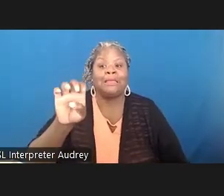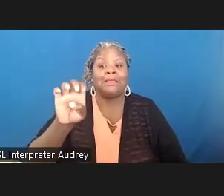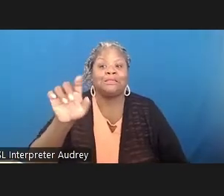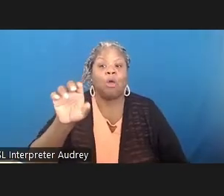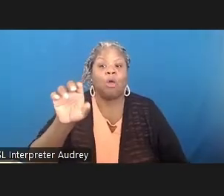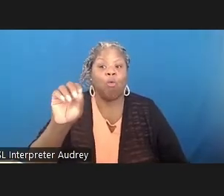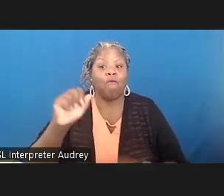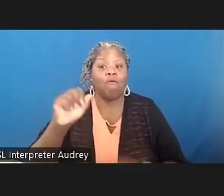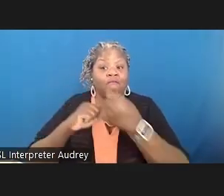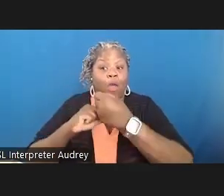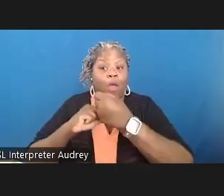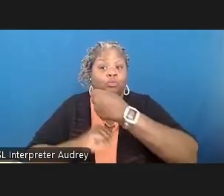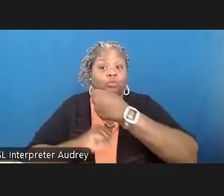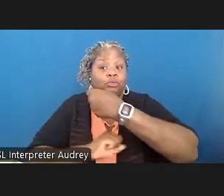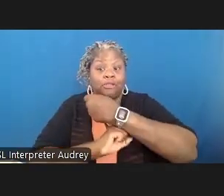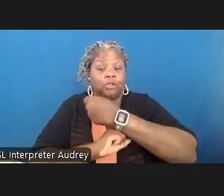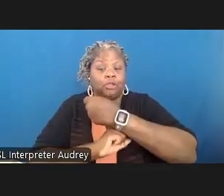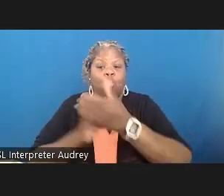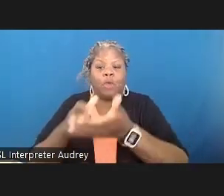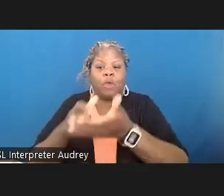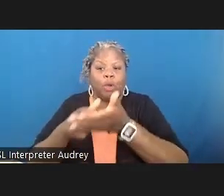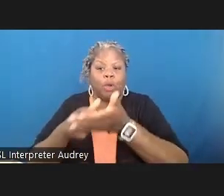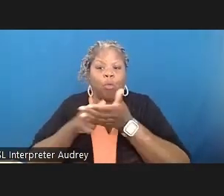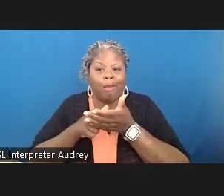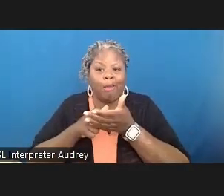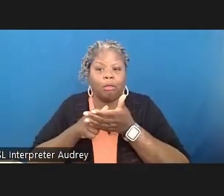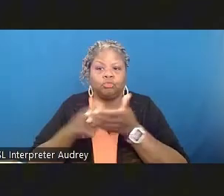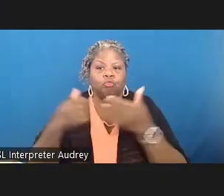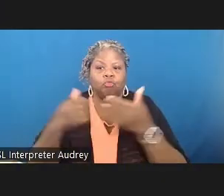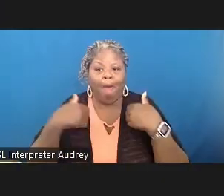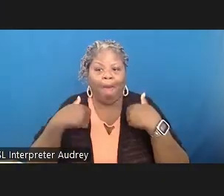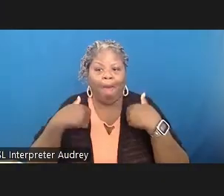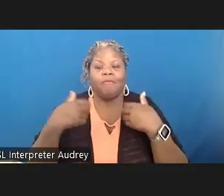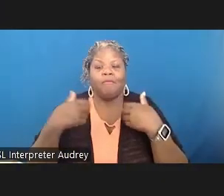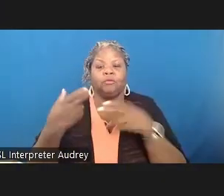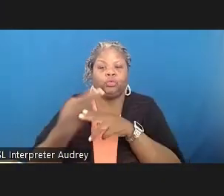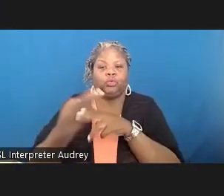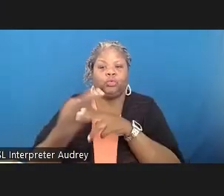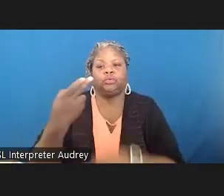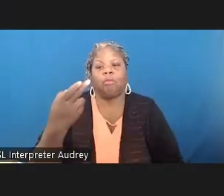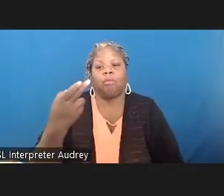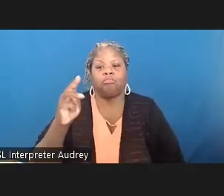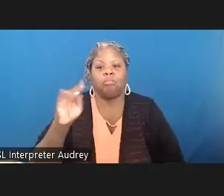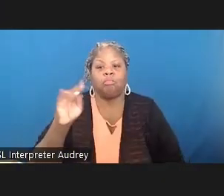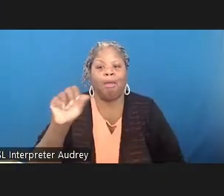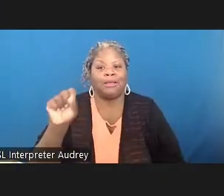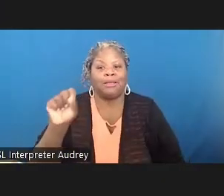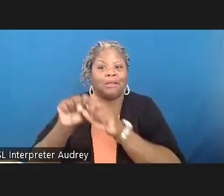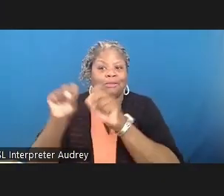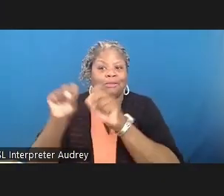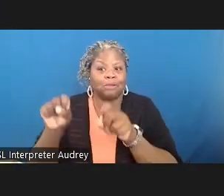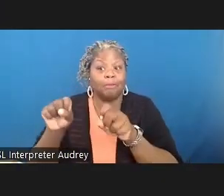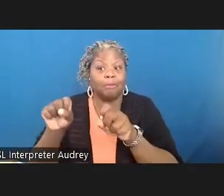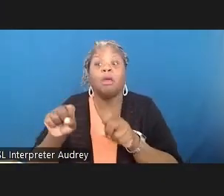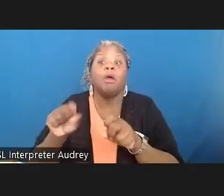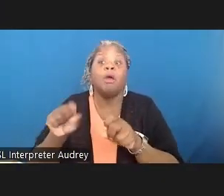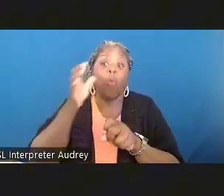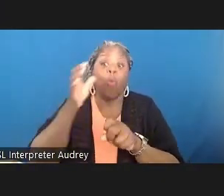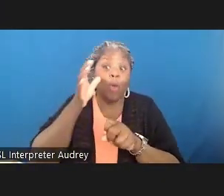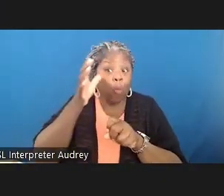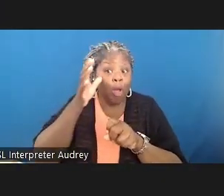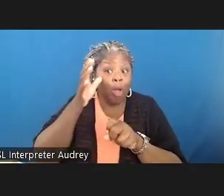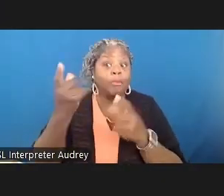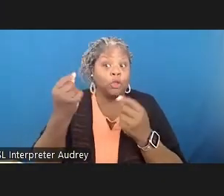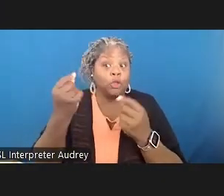to utilize the homeless management information system for this. That being said, we are going to be doing the same kind